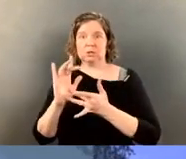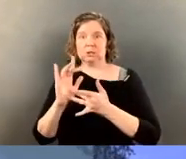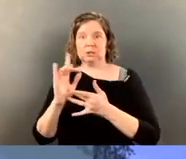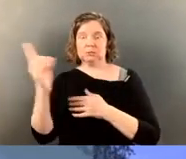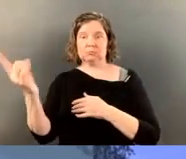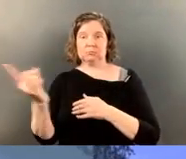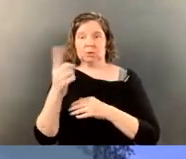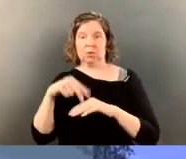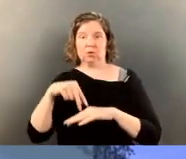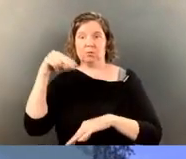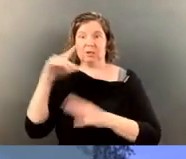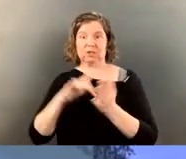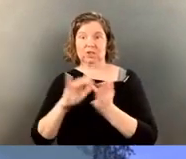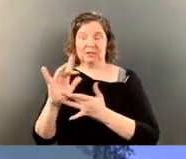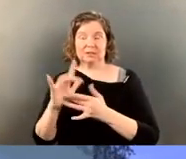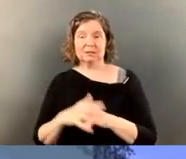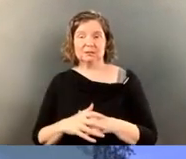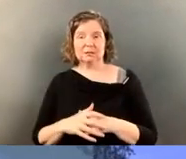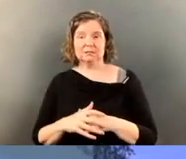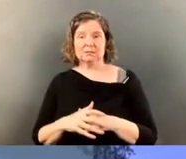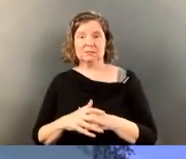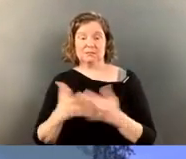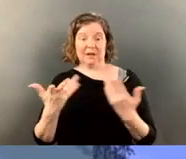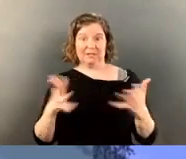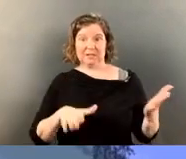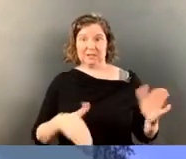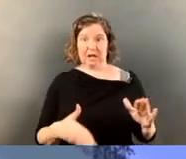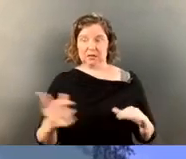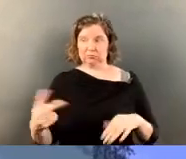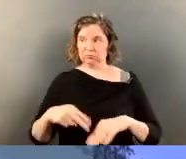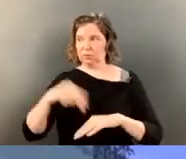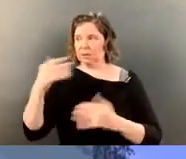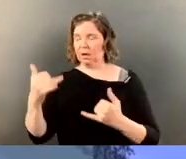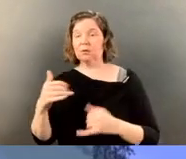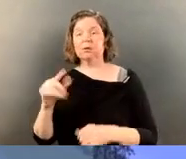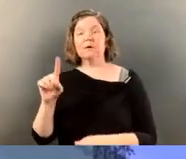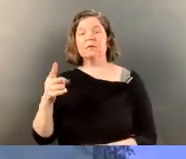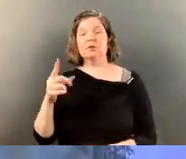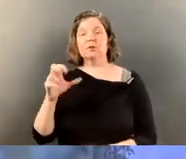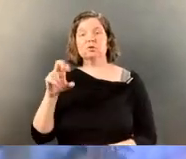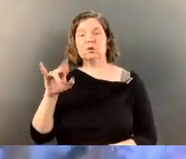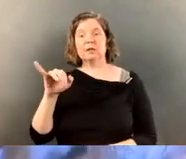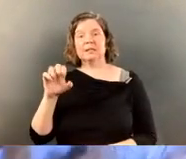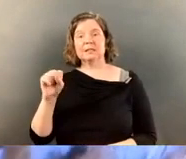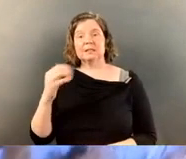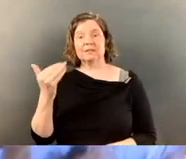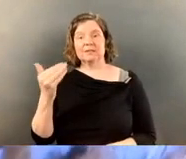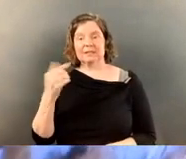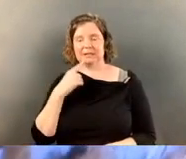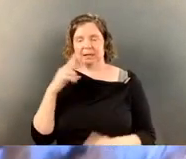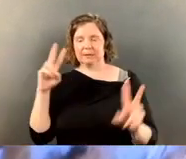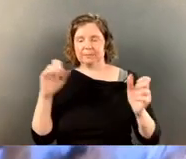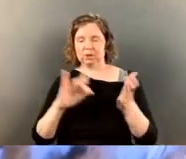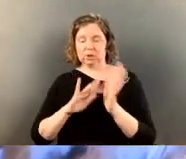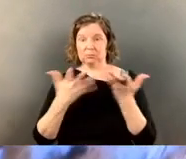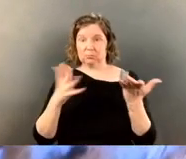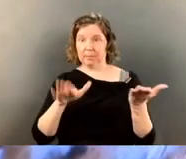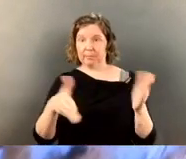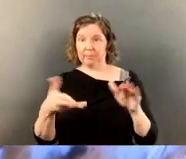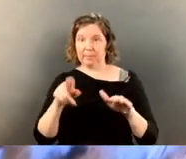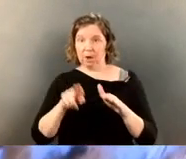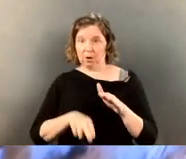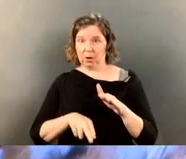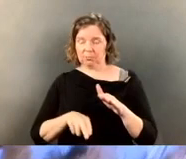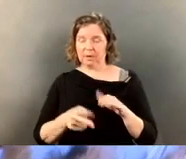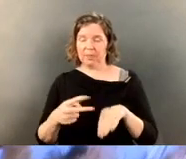the risen Jesus Christ after he had died. 1 Corinthians 15 says this. It says, "Jesus was buried, and he